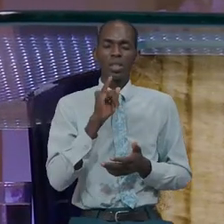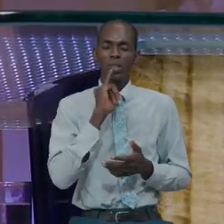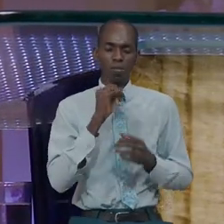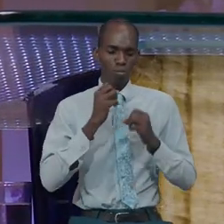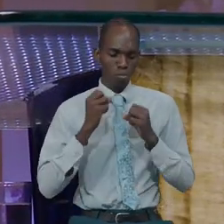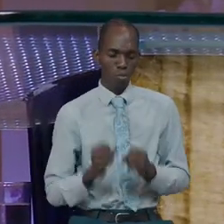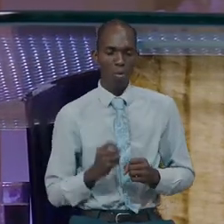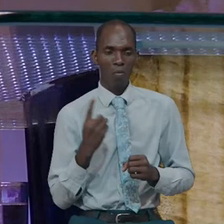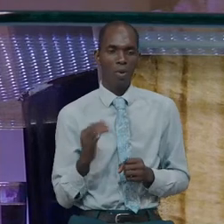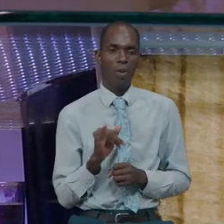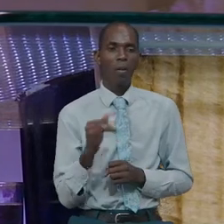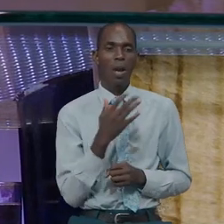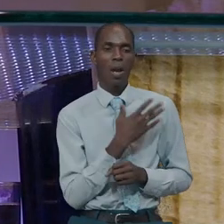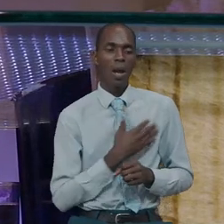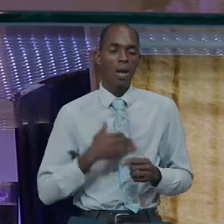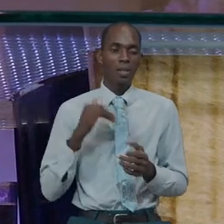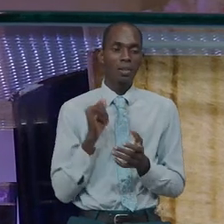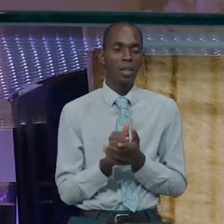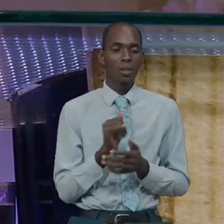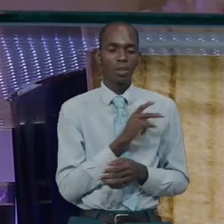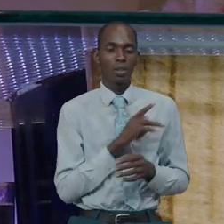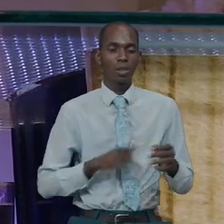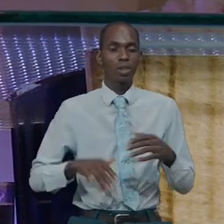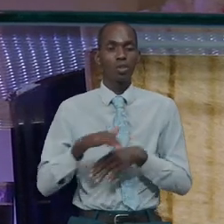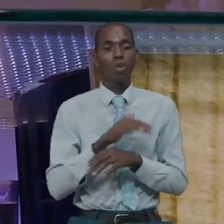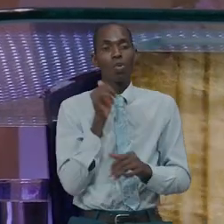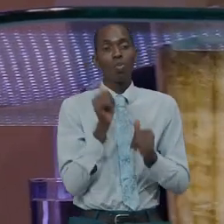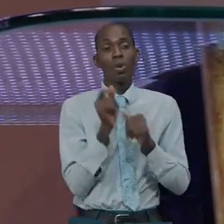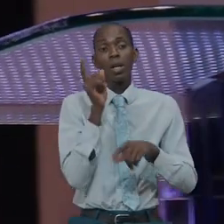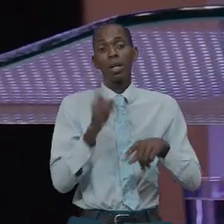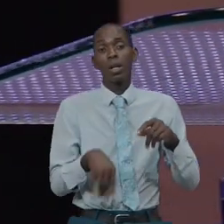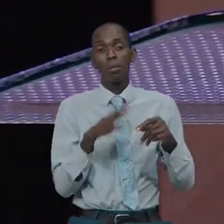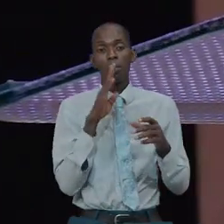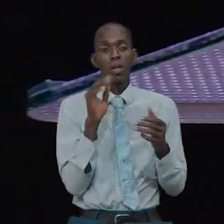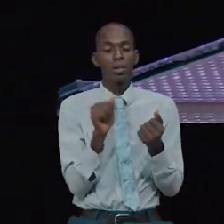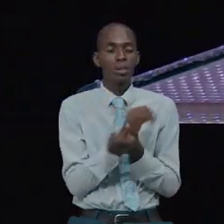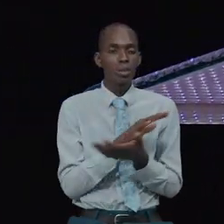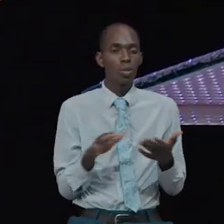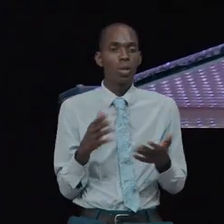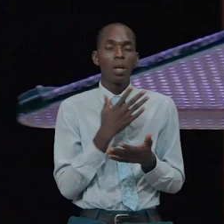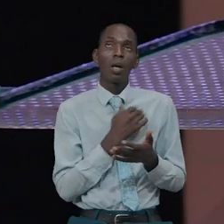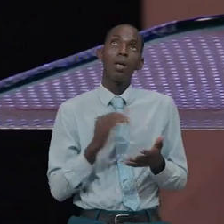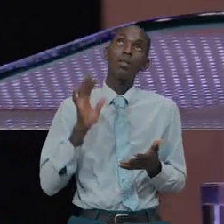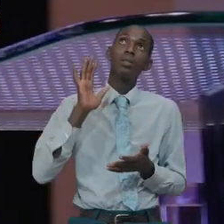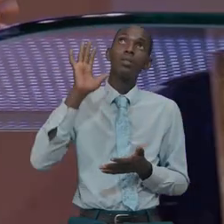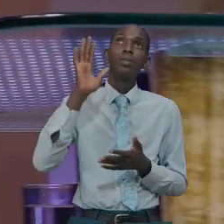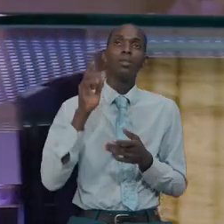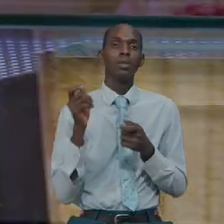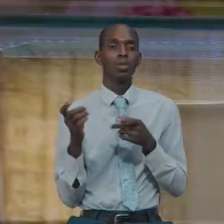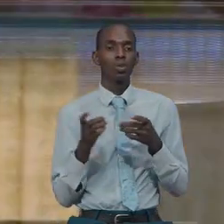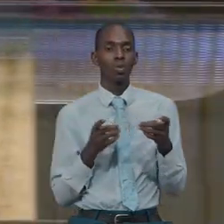his kingdom that which shall not be destroyed, and his dominion shall